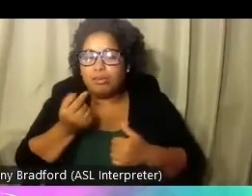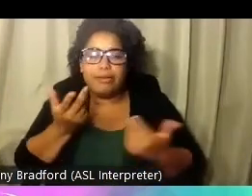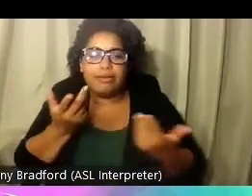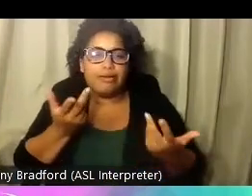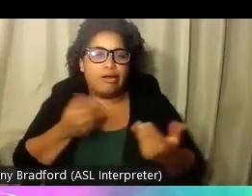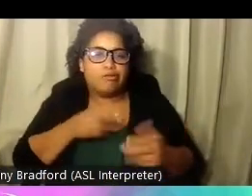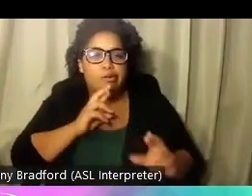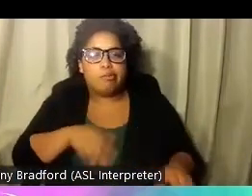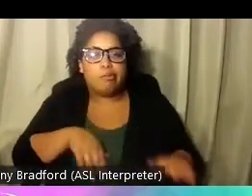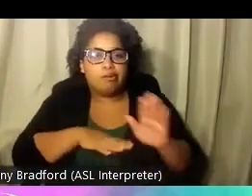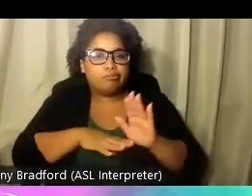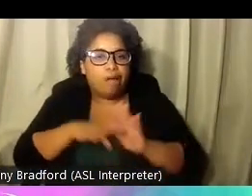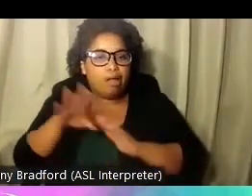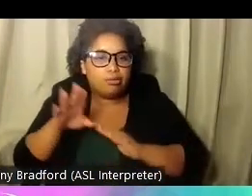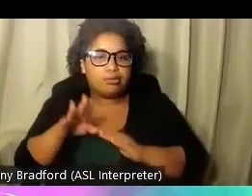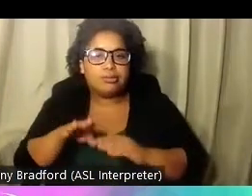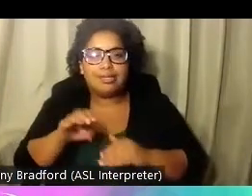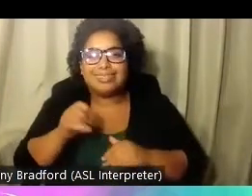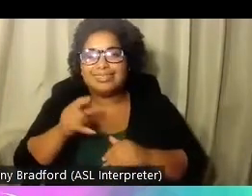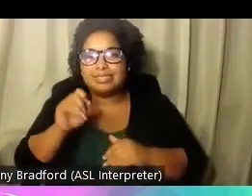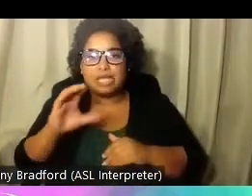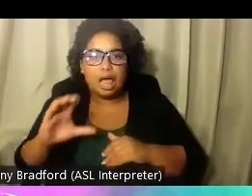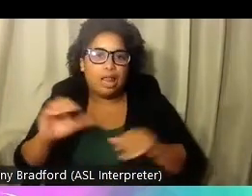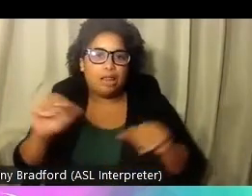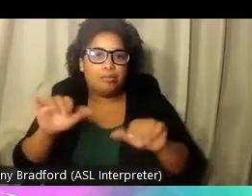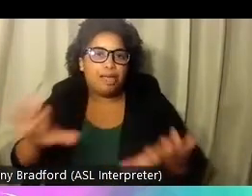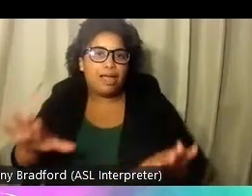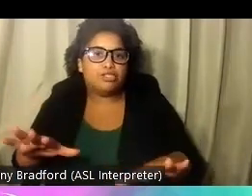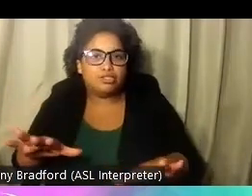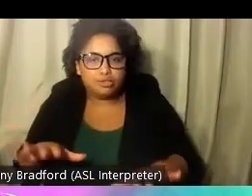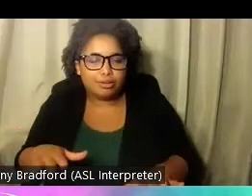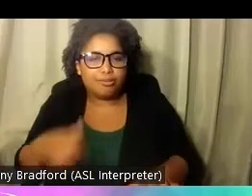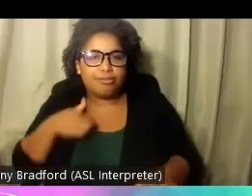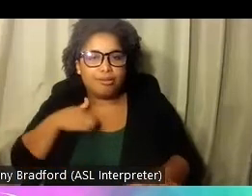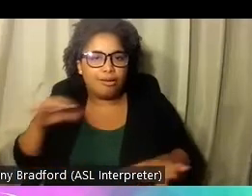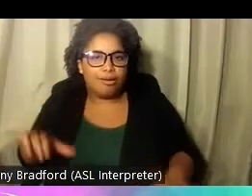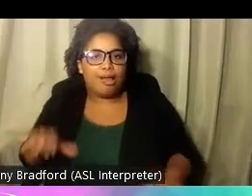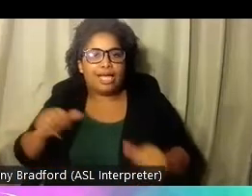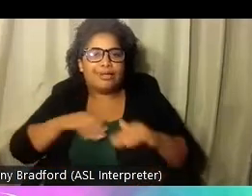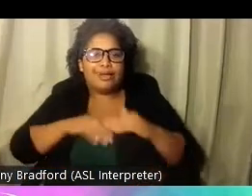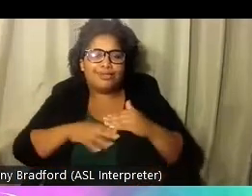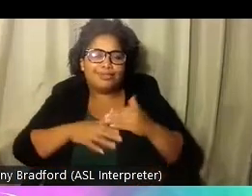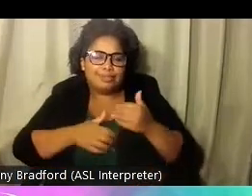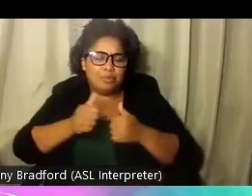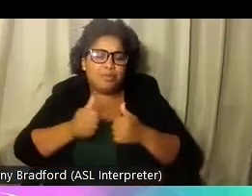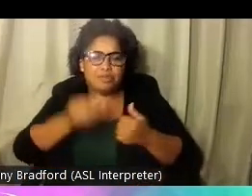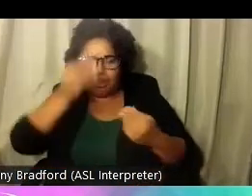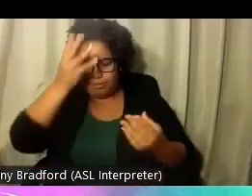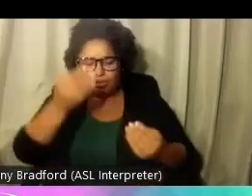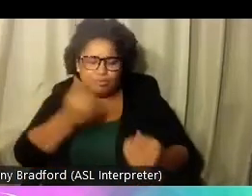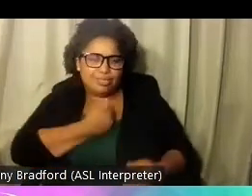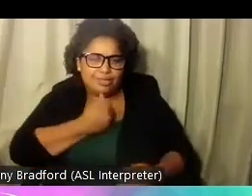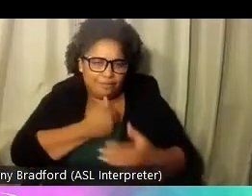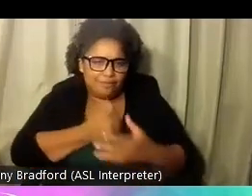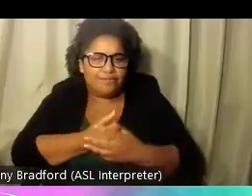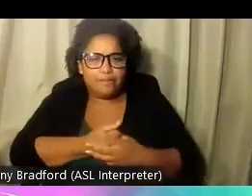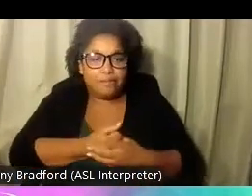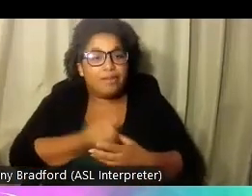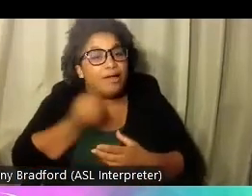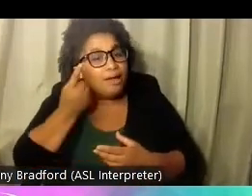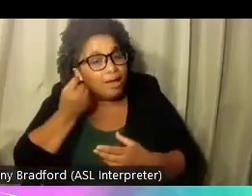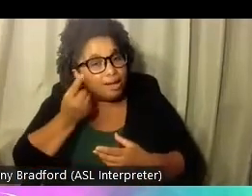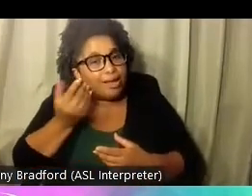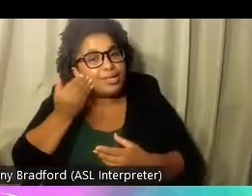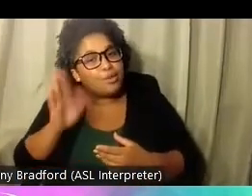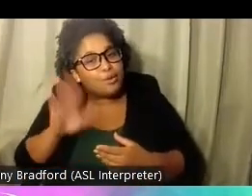report building and Excel magic on my part, I was able to access most of the data myself. However, I